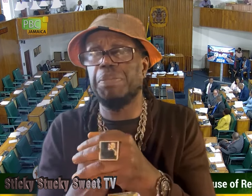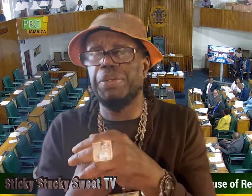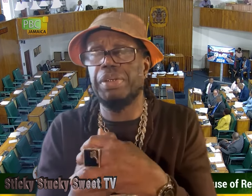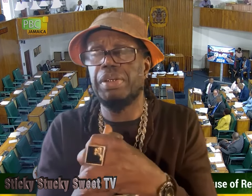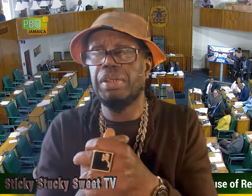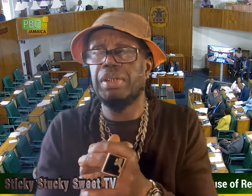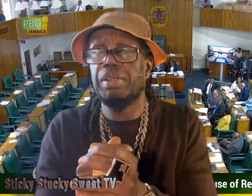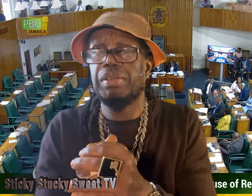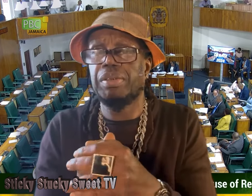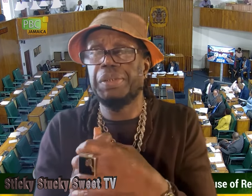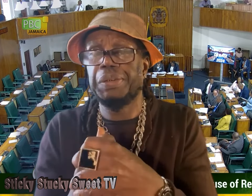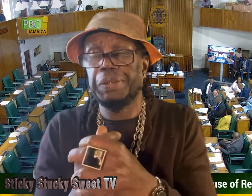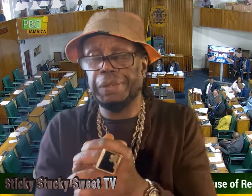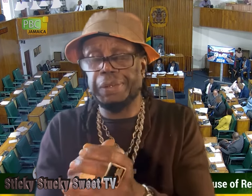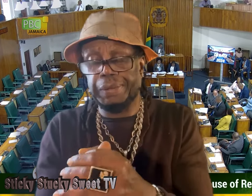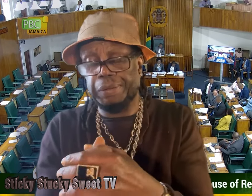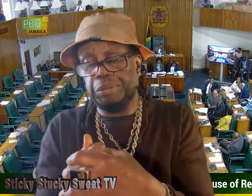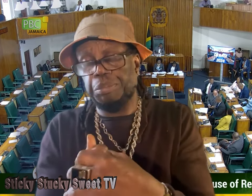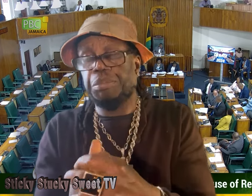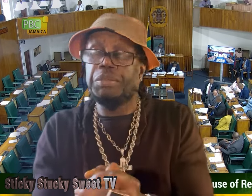yeah,